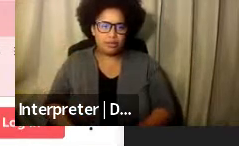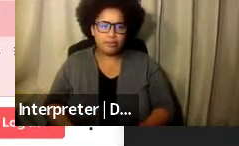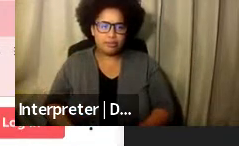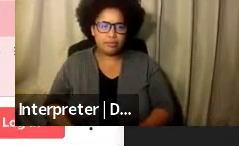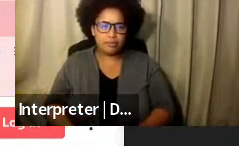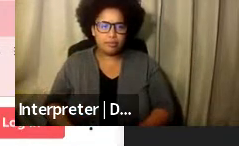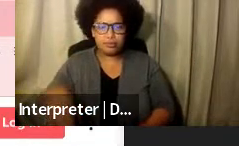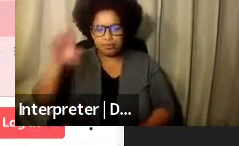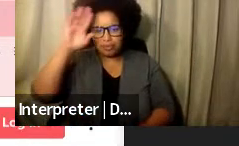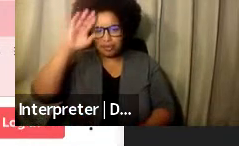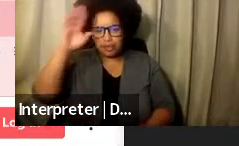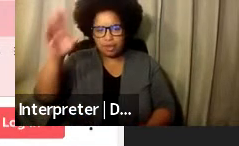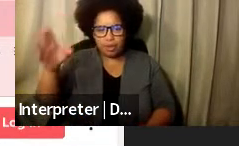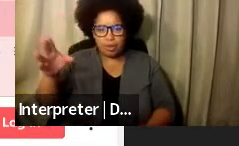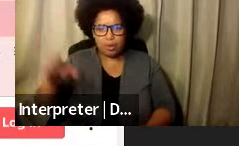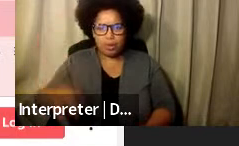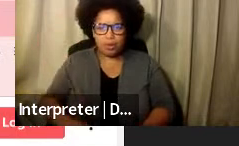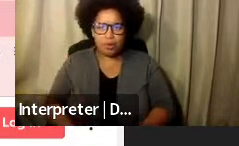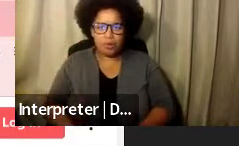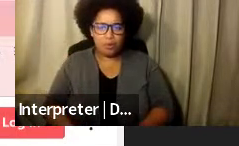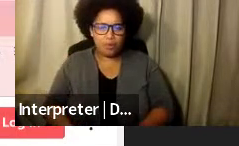Hello, Maria.